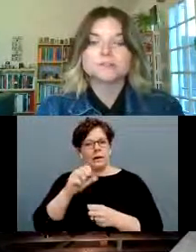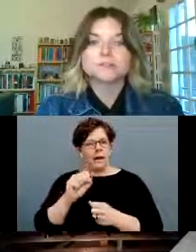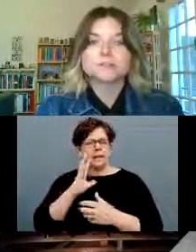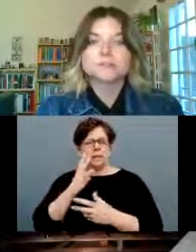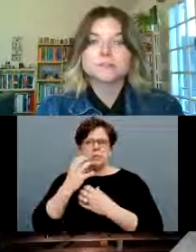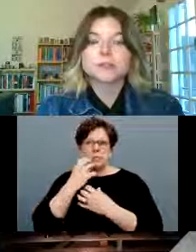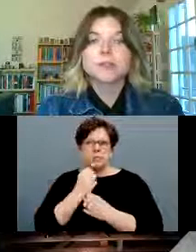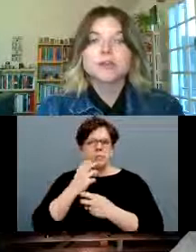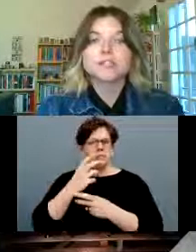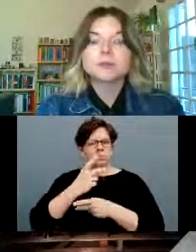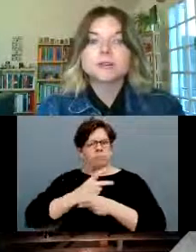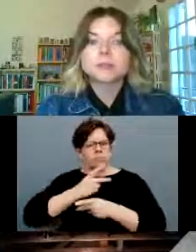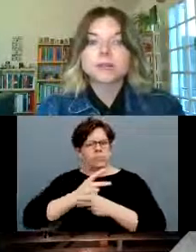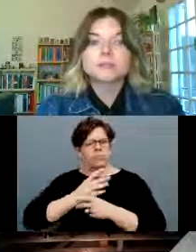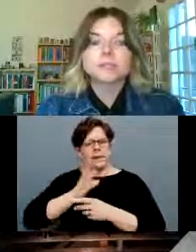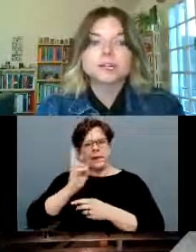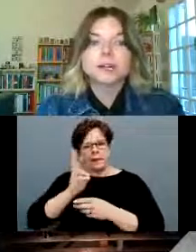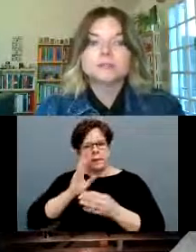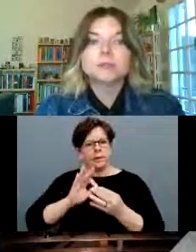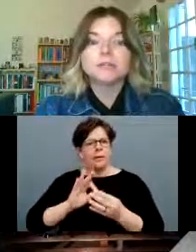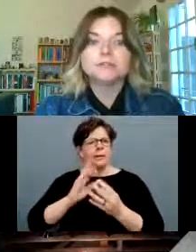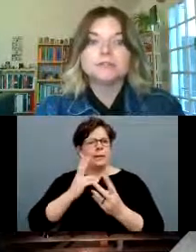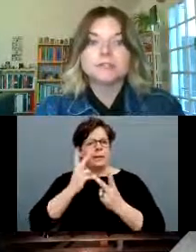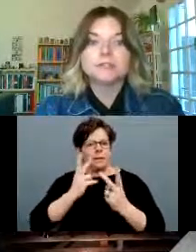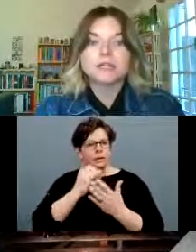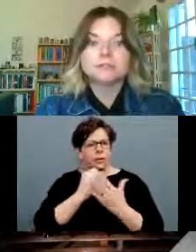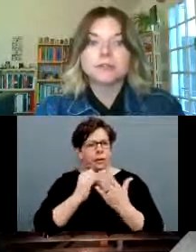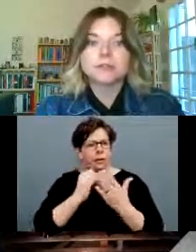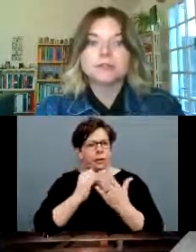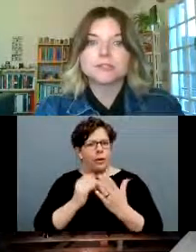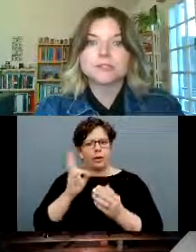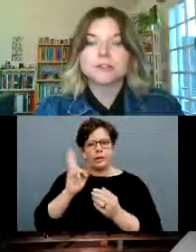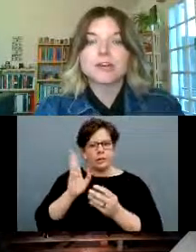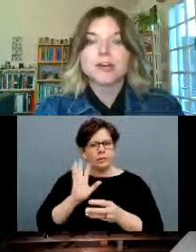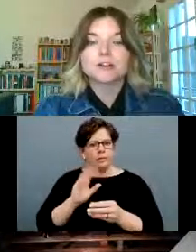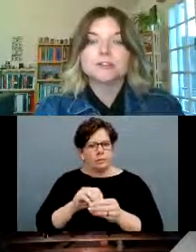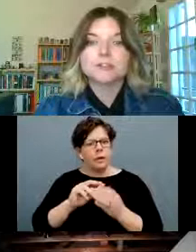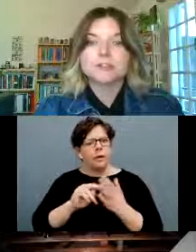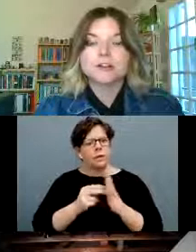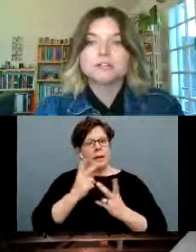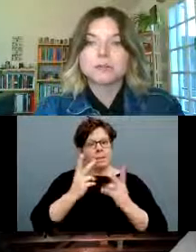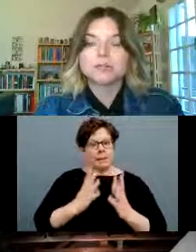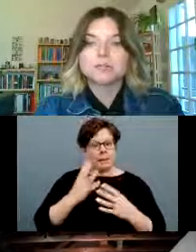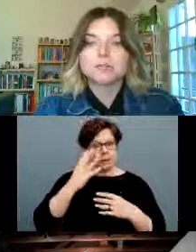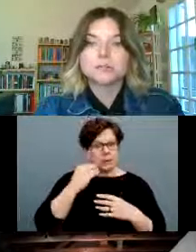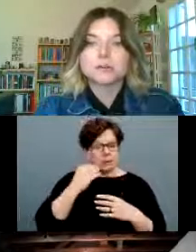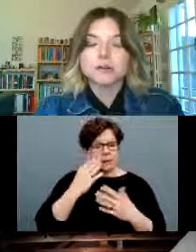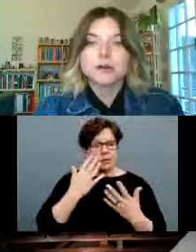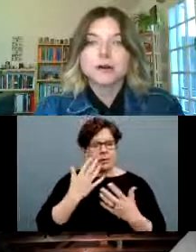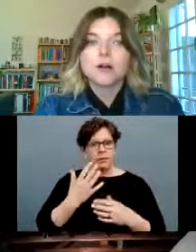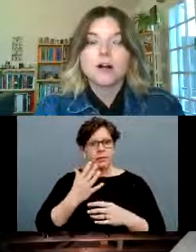arts. This program aims to connect meaningful visitor experiences at authentic creative